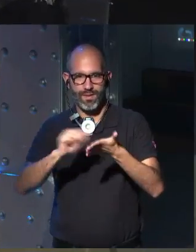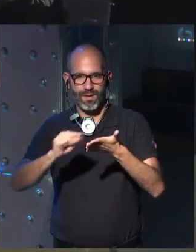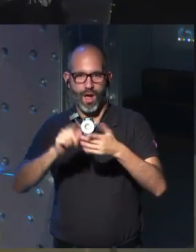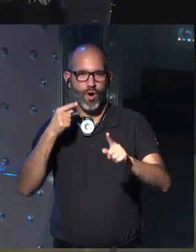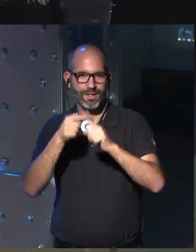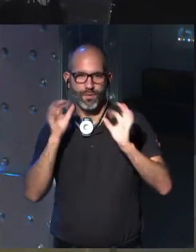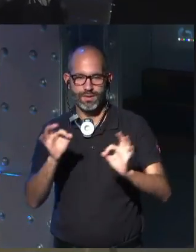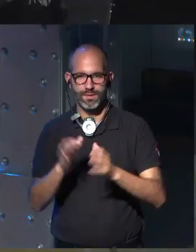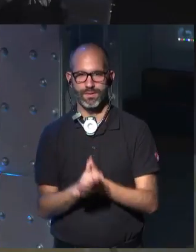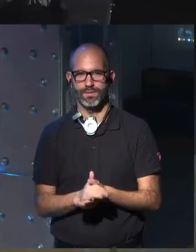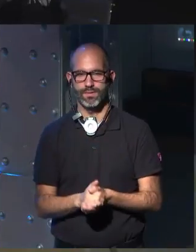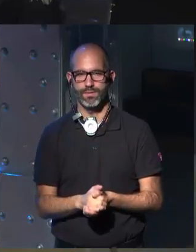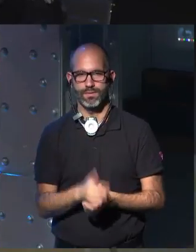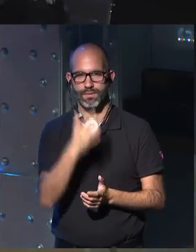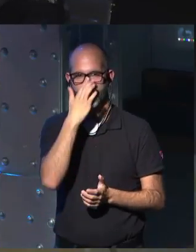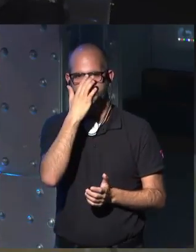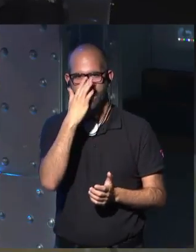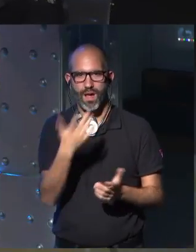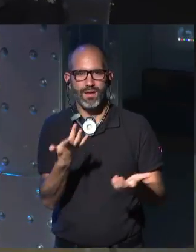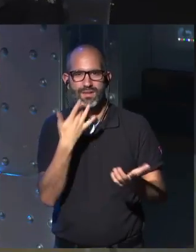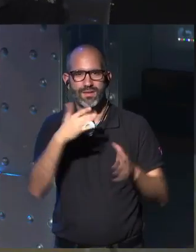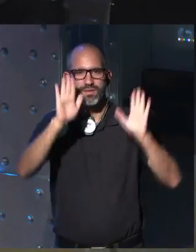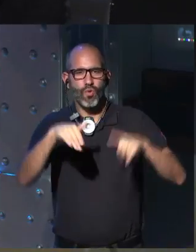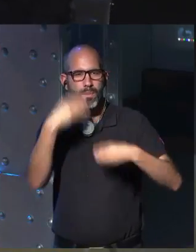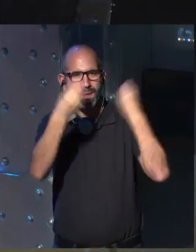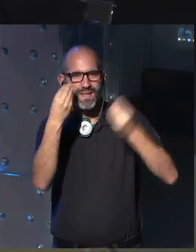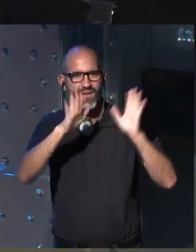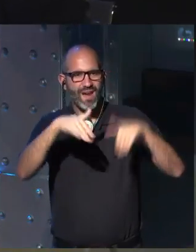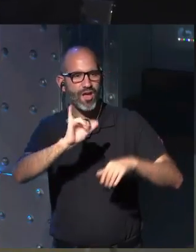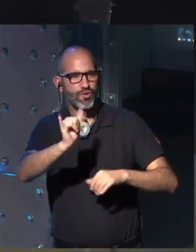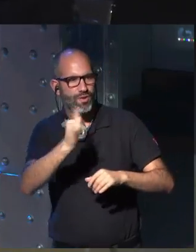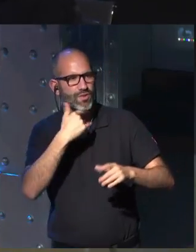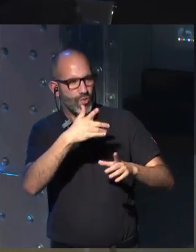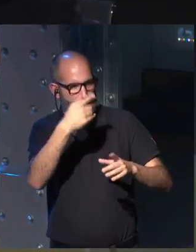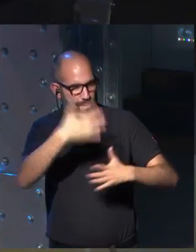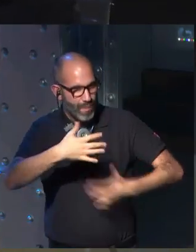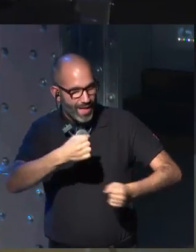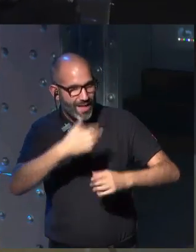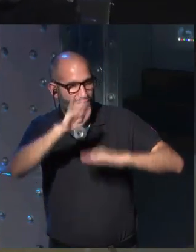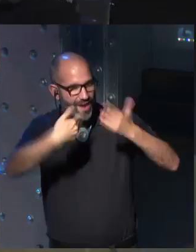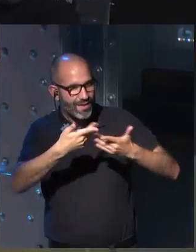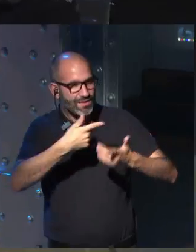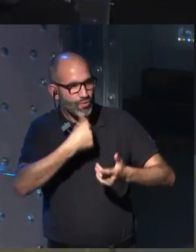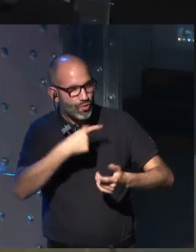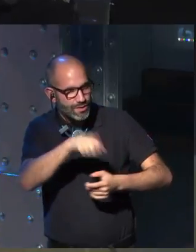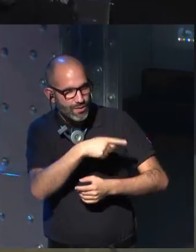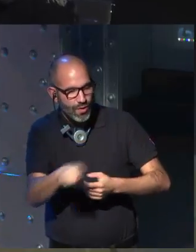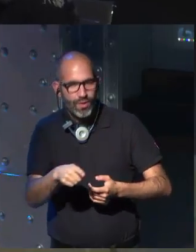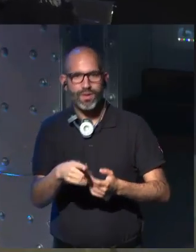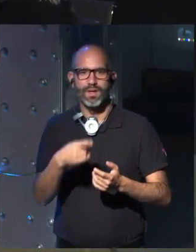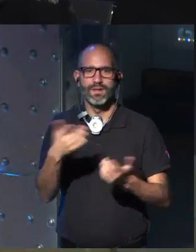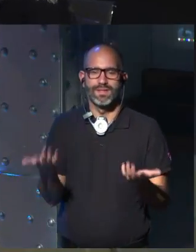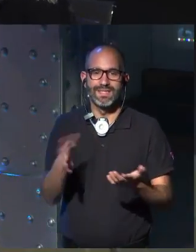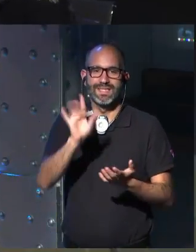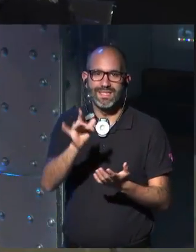estaba metiendo en esto. And Yuri, when you started getting into this tango, did you think things were getting away from you? No, it wasn't so terrible. I